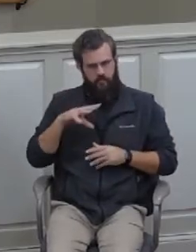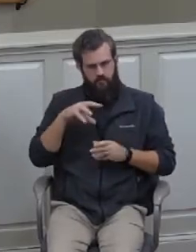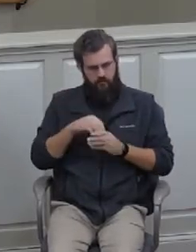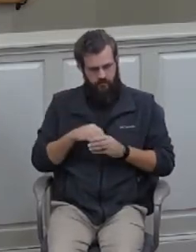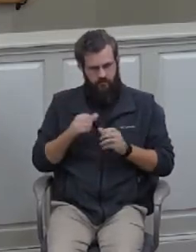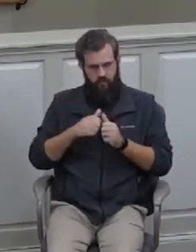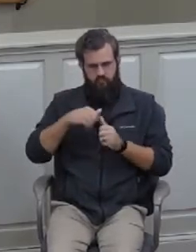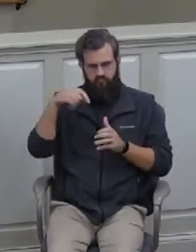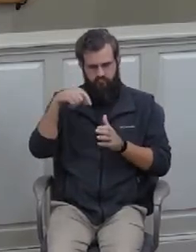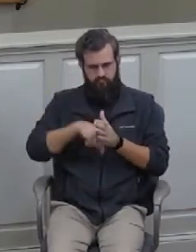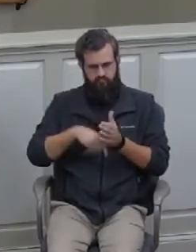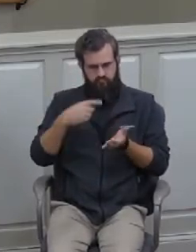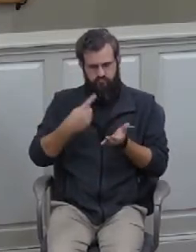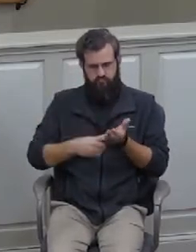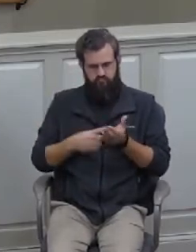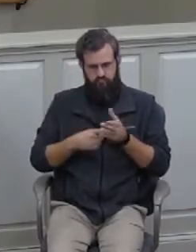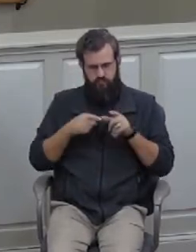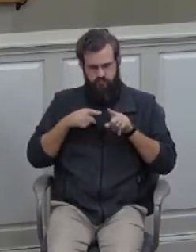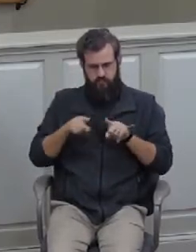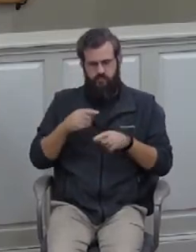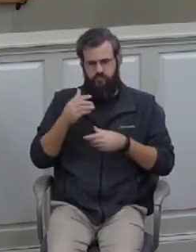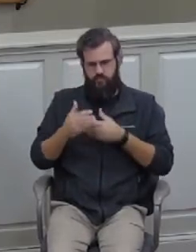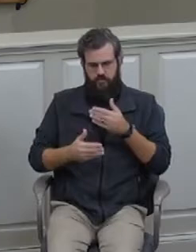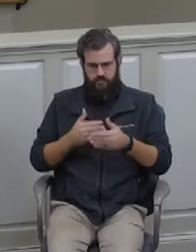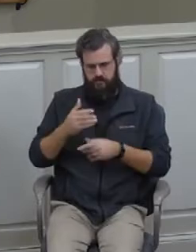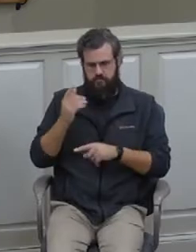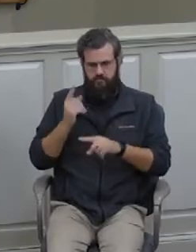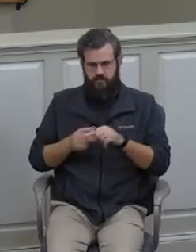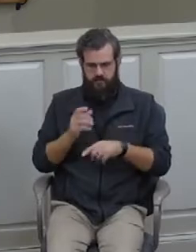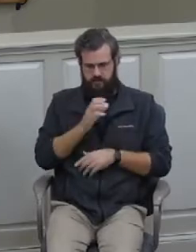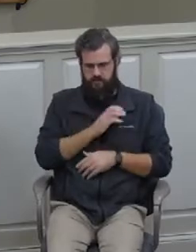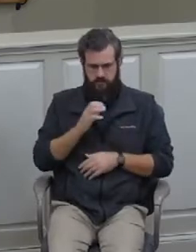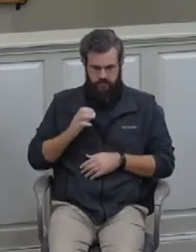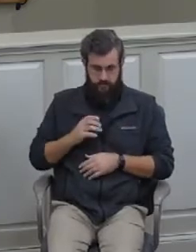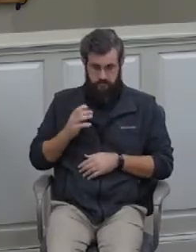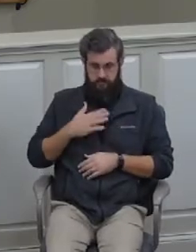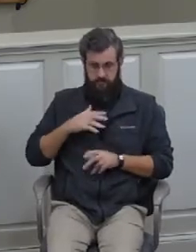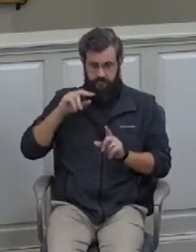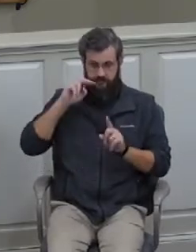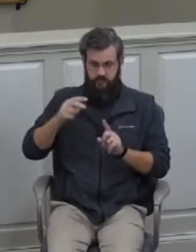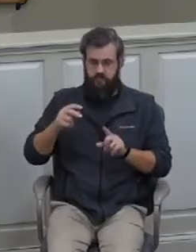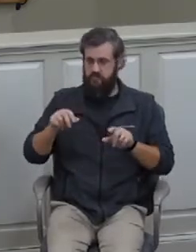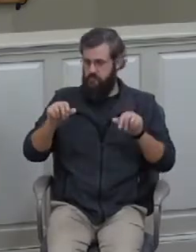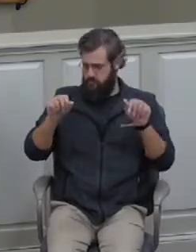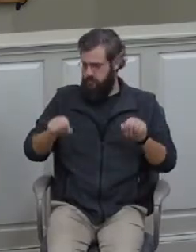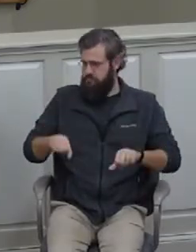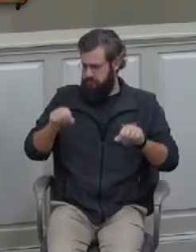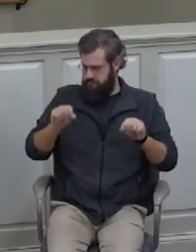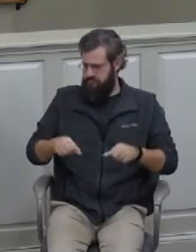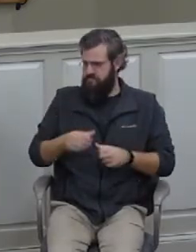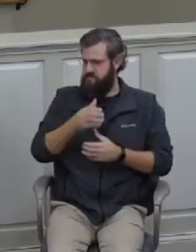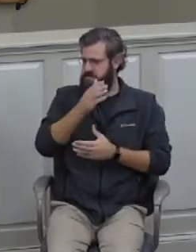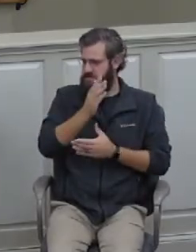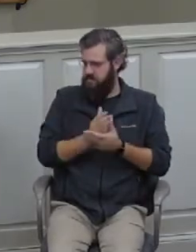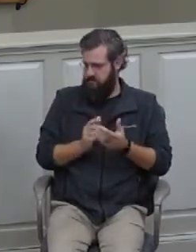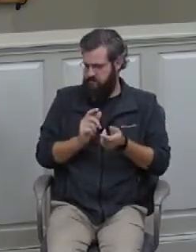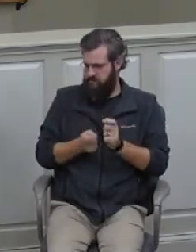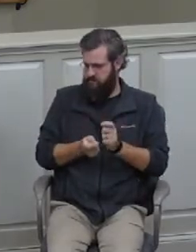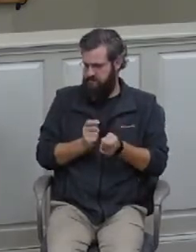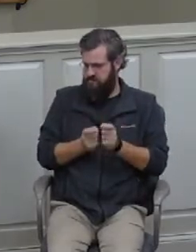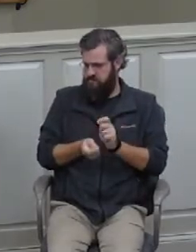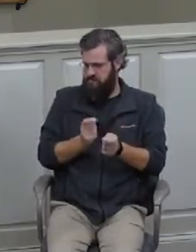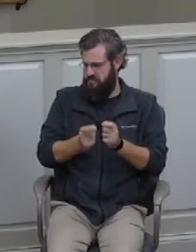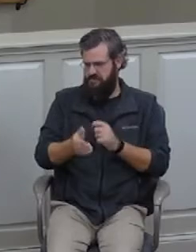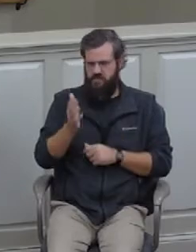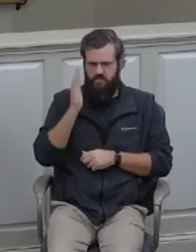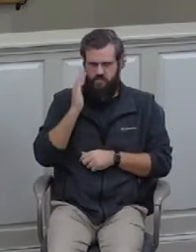an in-depth way during that process, as well as City Commission. So I see it as a probability that there will be some changes to this ordinance